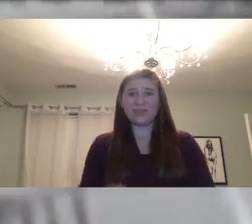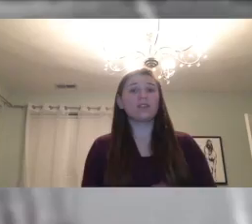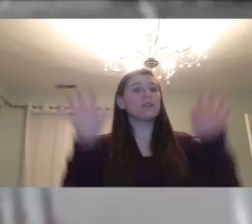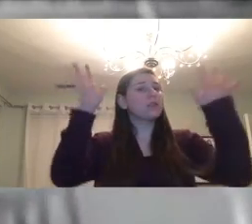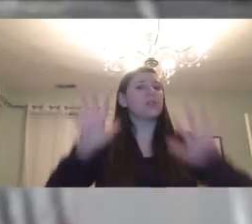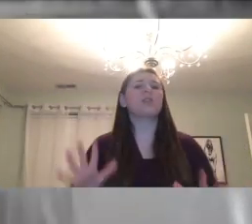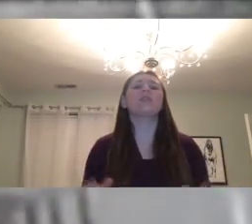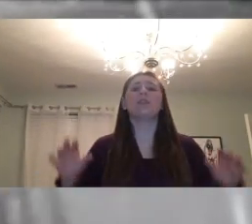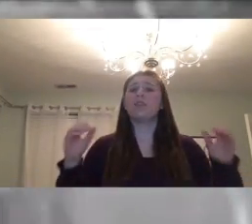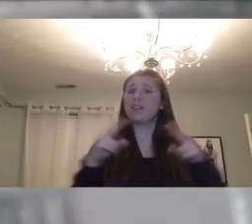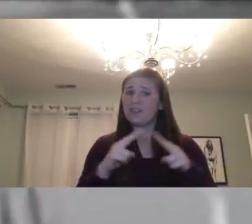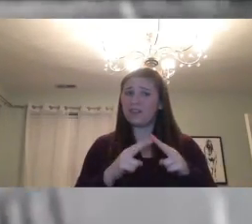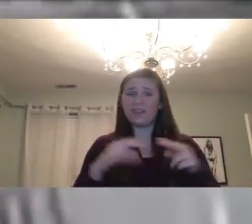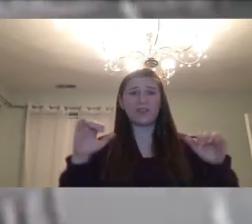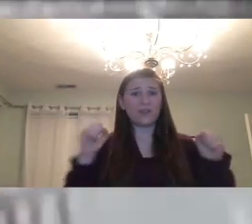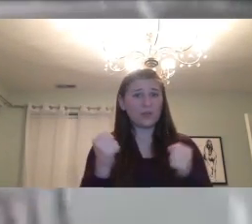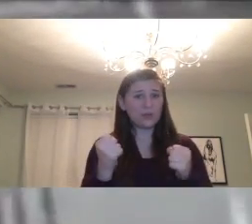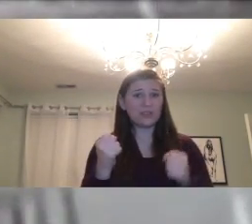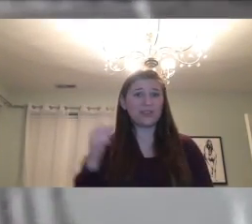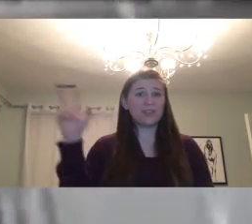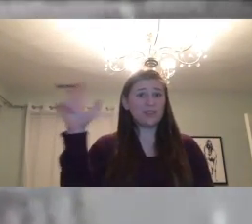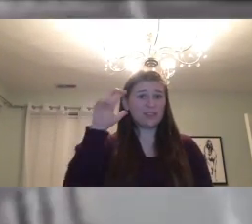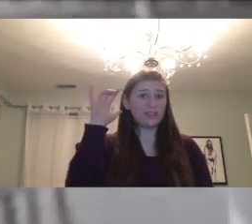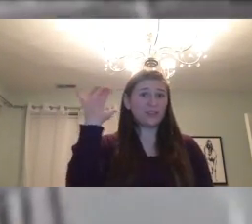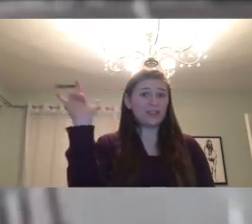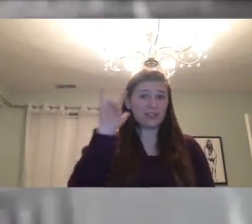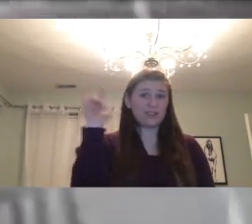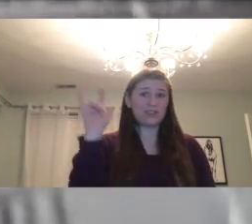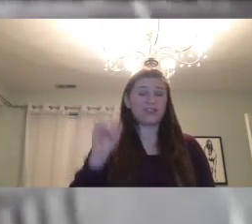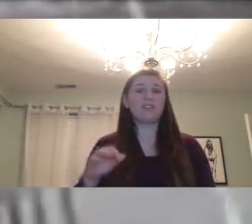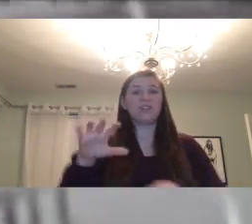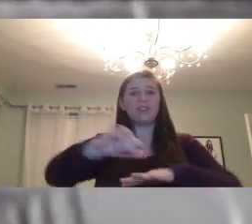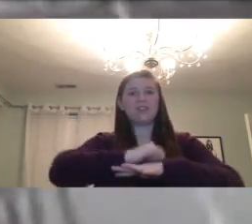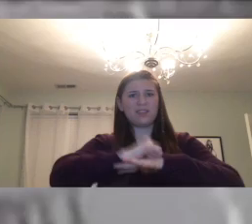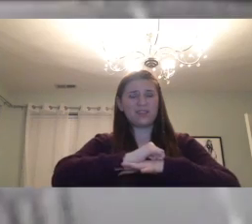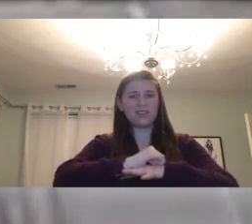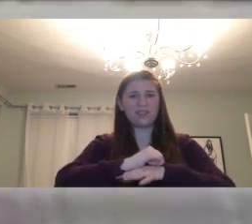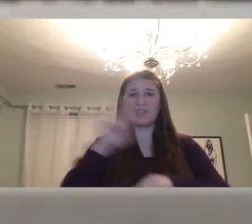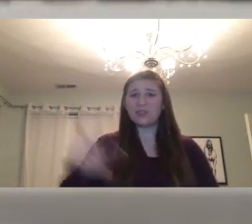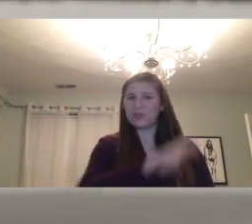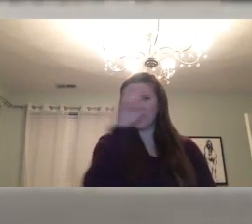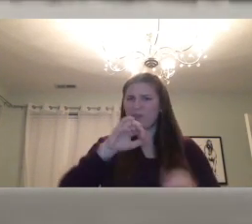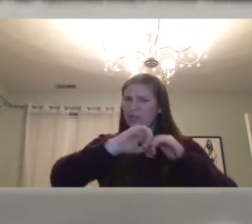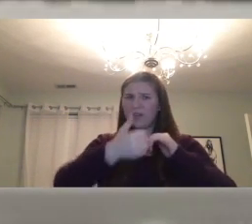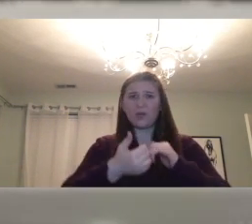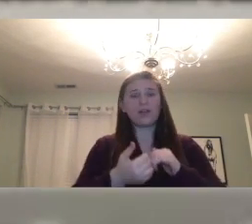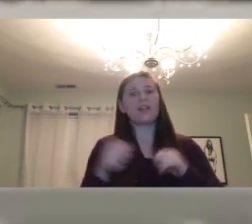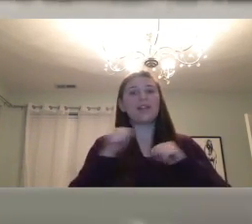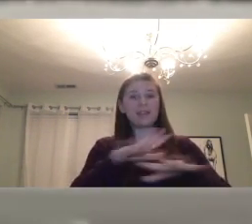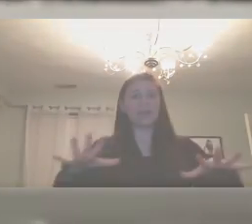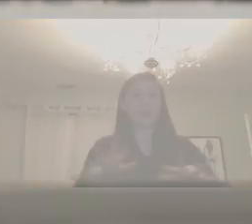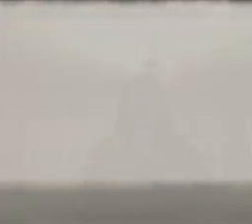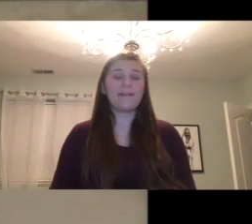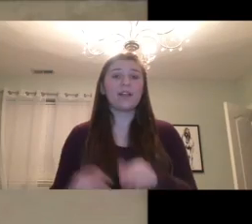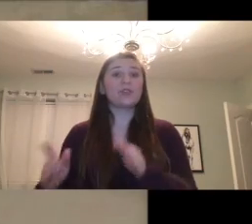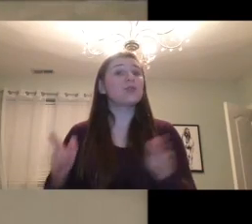away. Sub-zero conditions made the trip by open cockpit airplane deadly. The serum would have to travel by